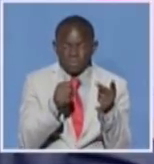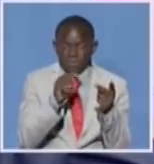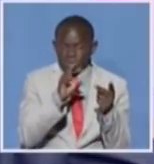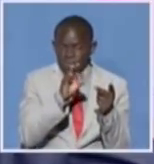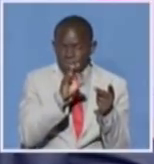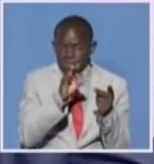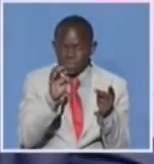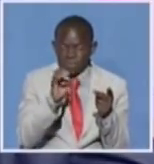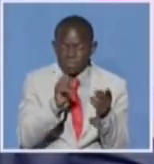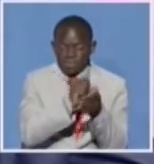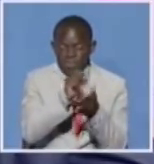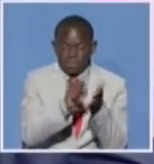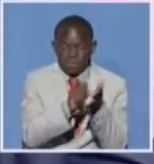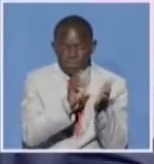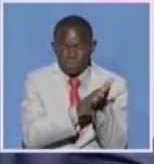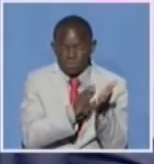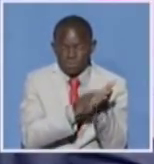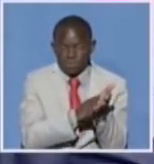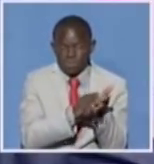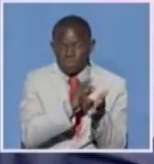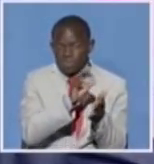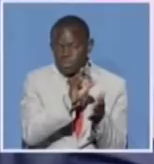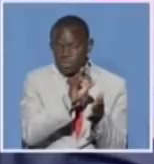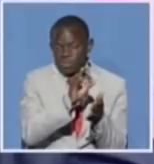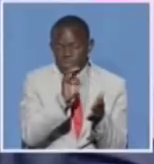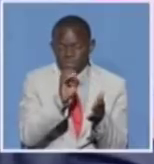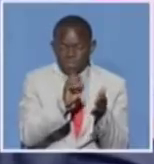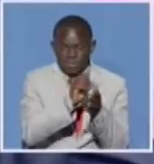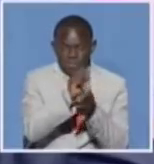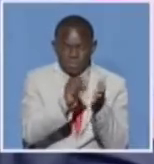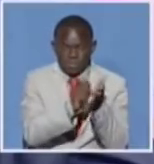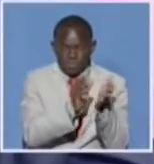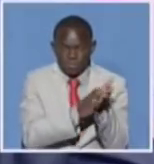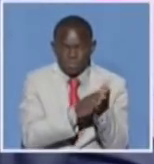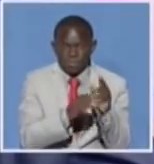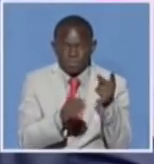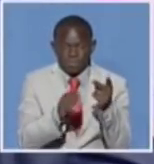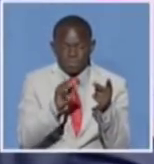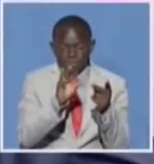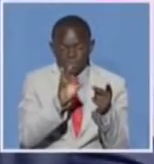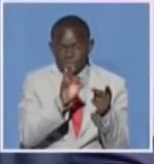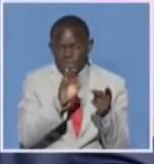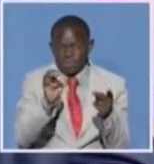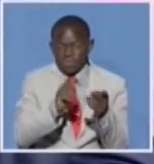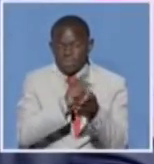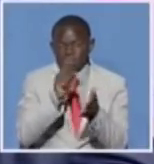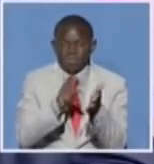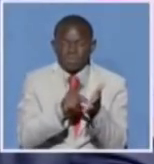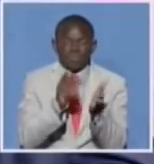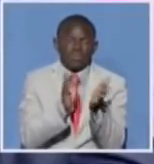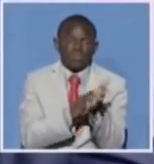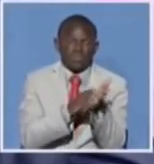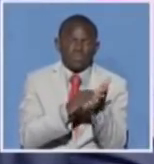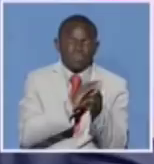schools. We have about 9,000 primary schools. So in order for us